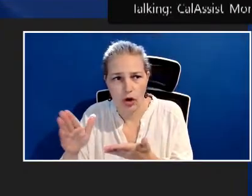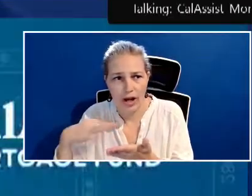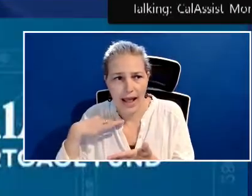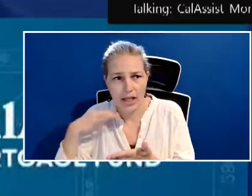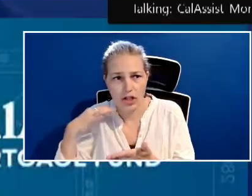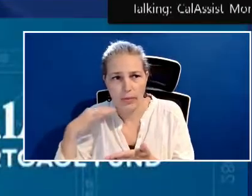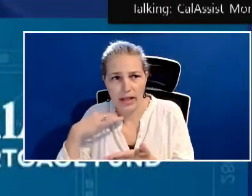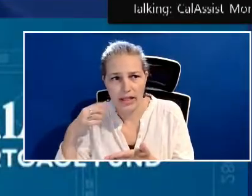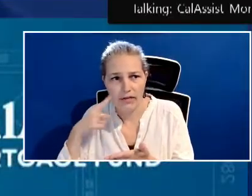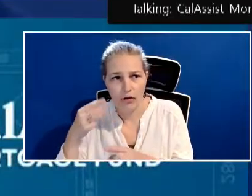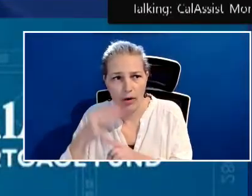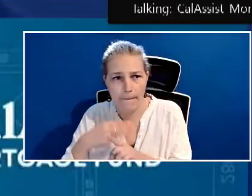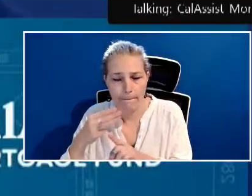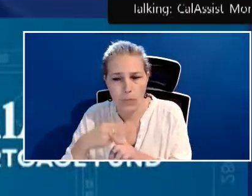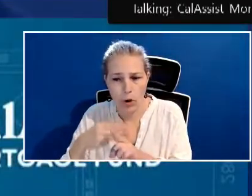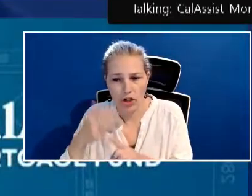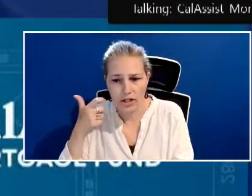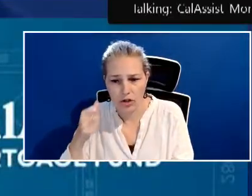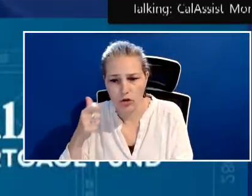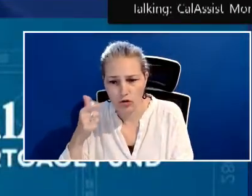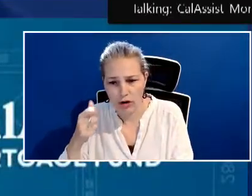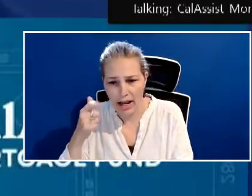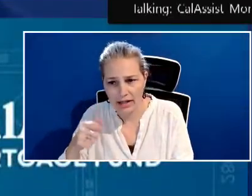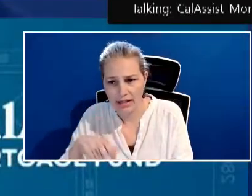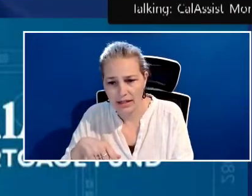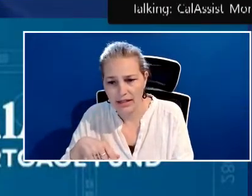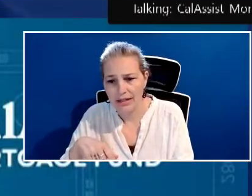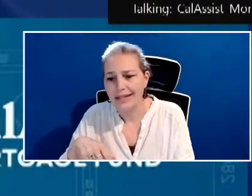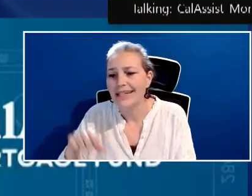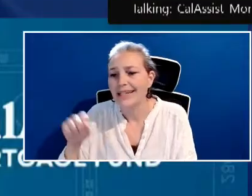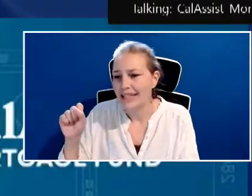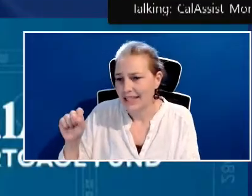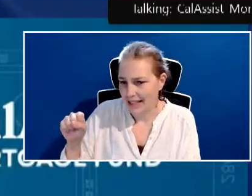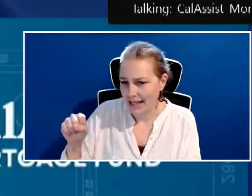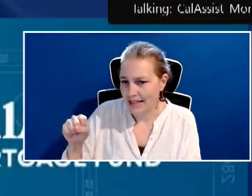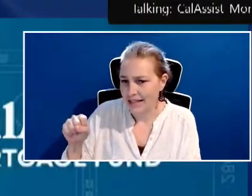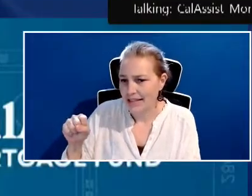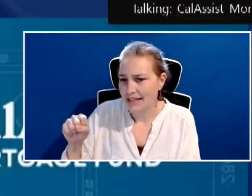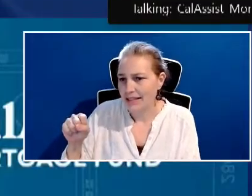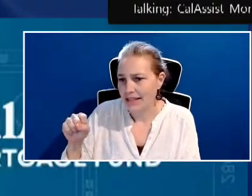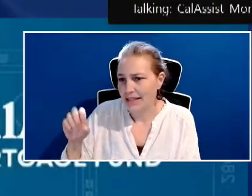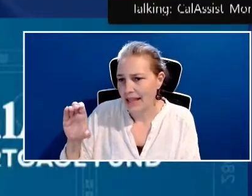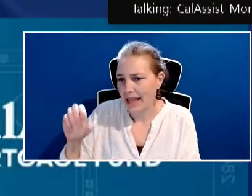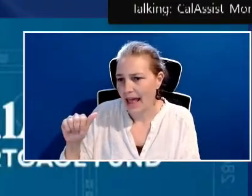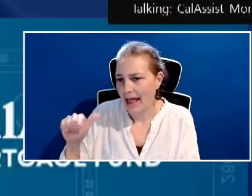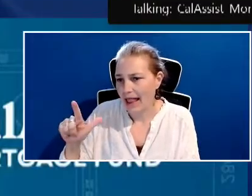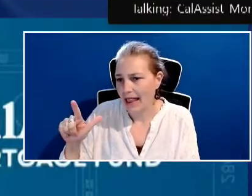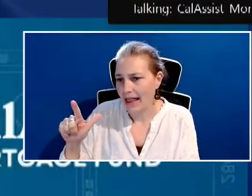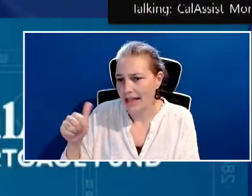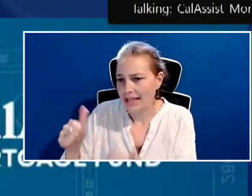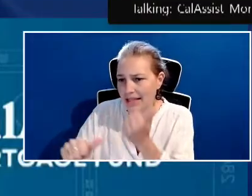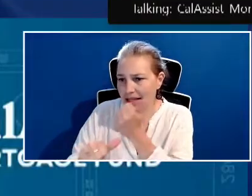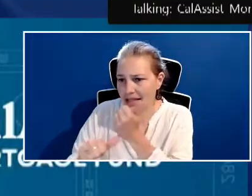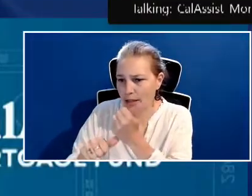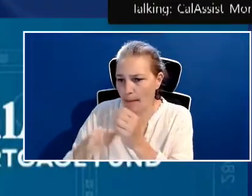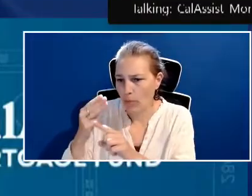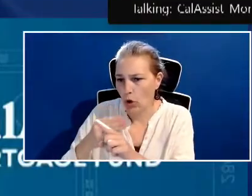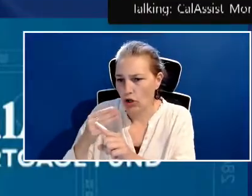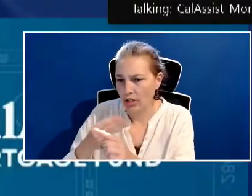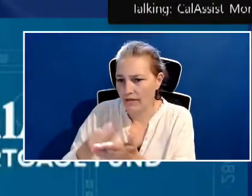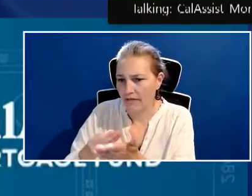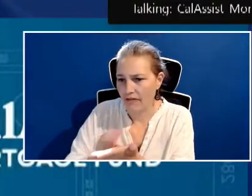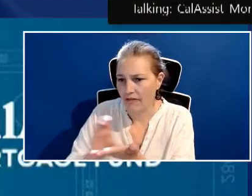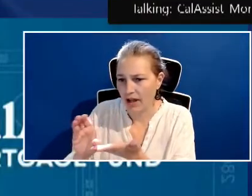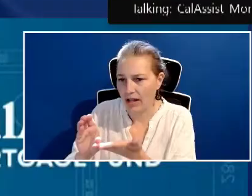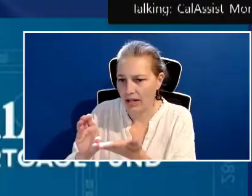Sorry, I'm working. Oh, there we go. Yes, it does. The program only is for people who